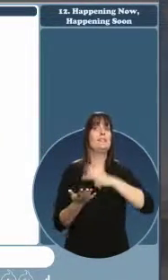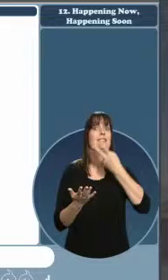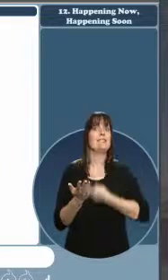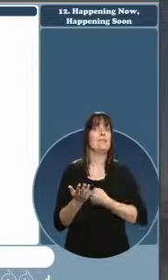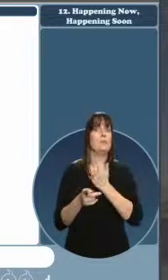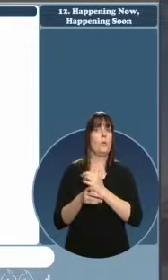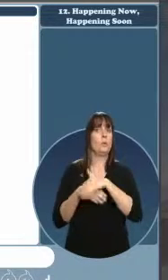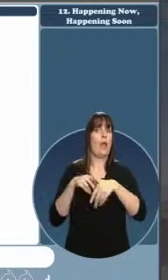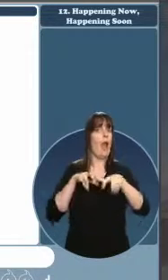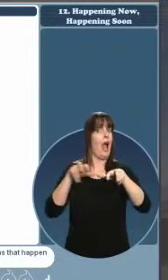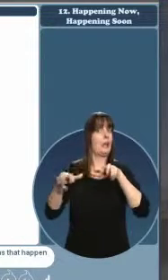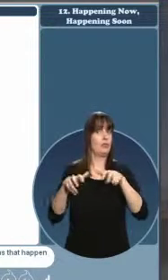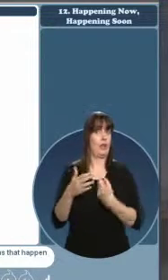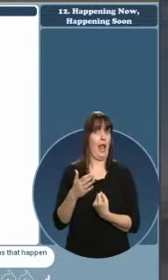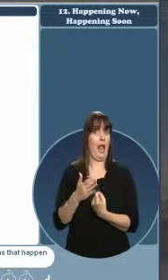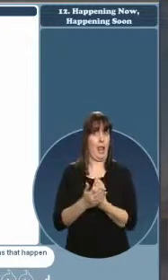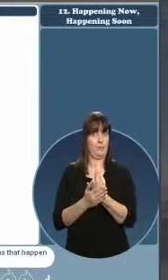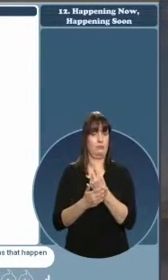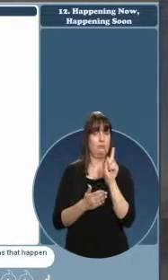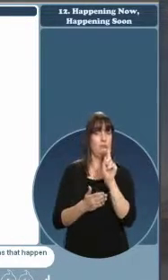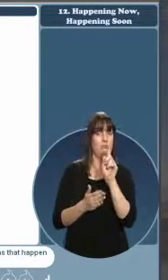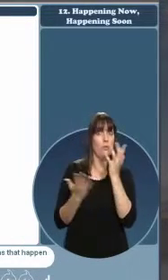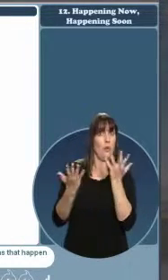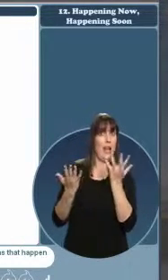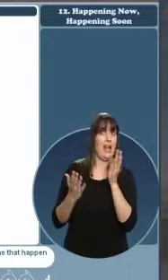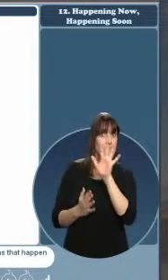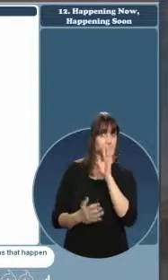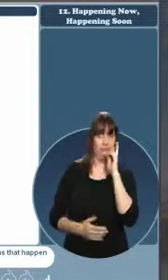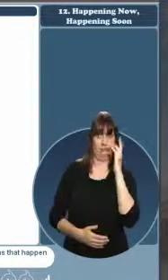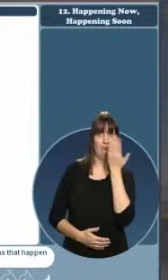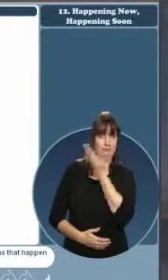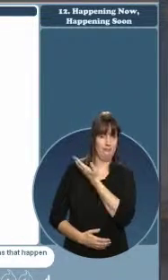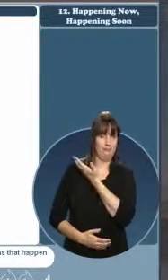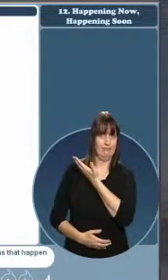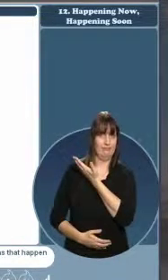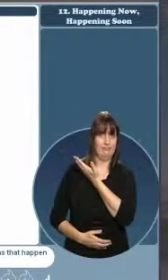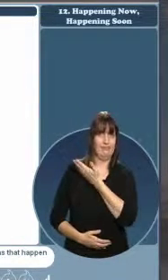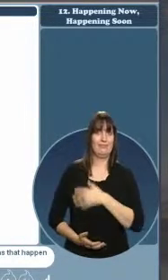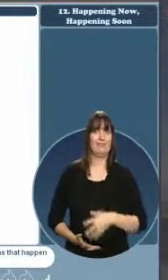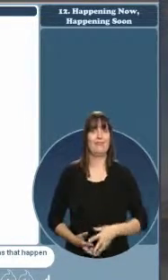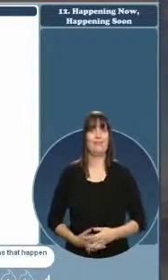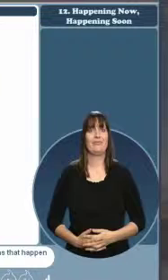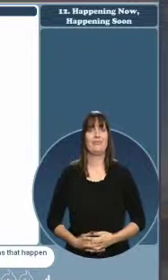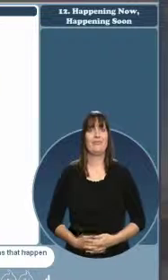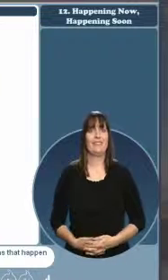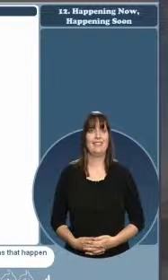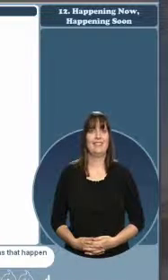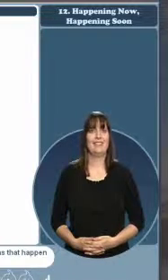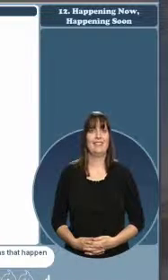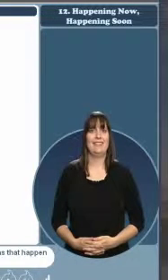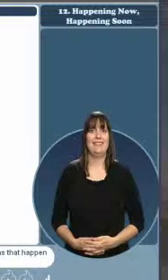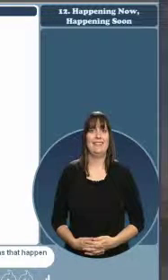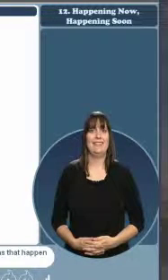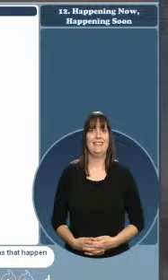On the time tube, you can see that we use this tense to talk about actions that happen in this time frame.